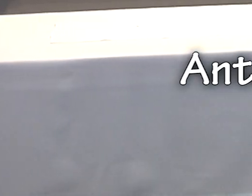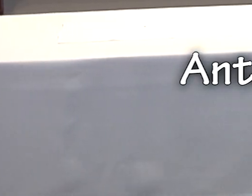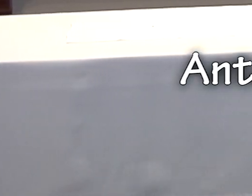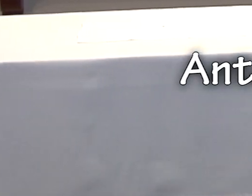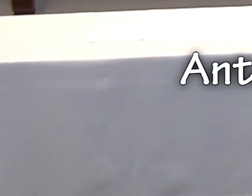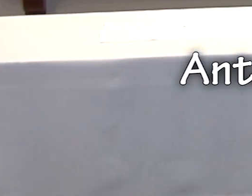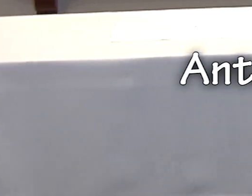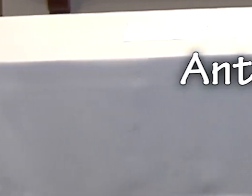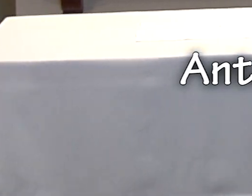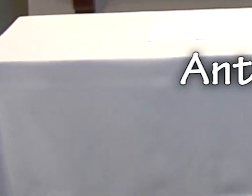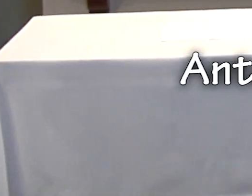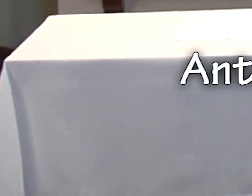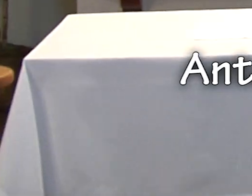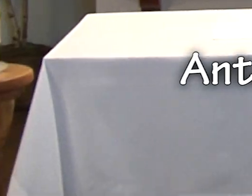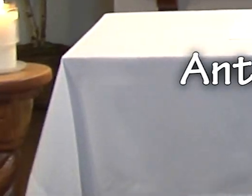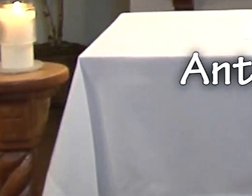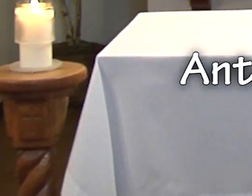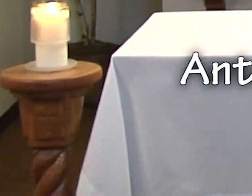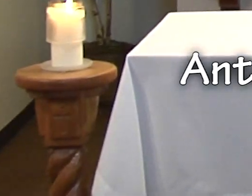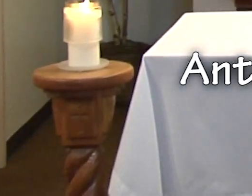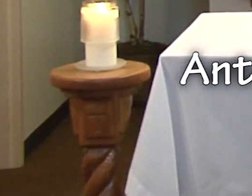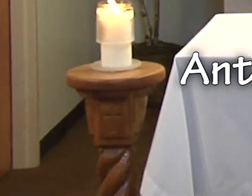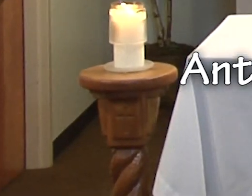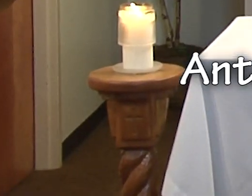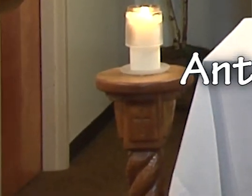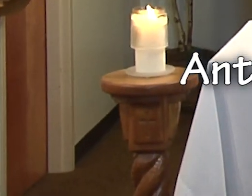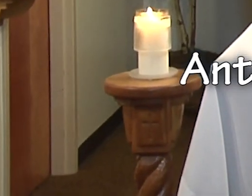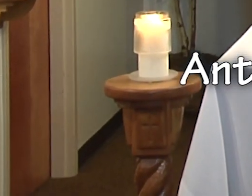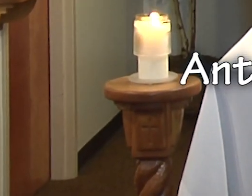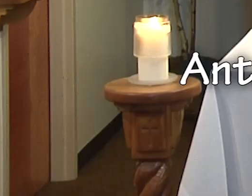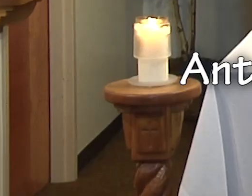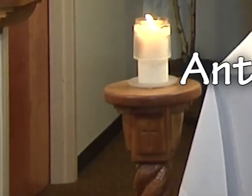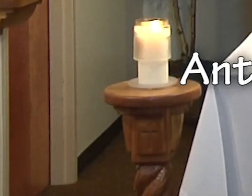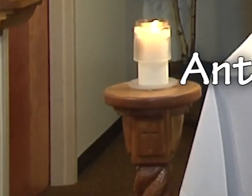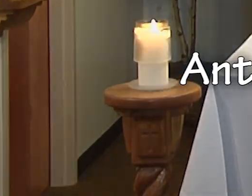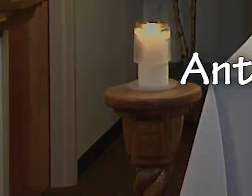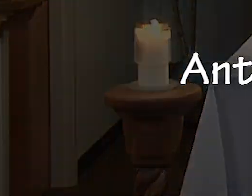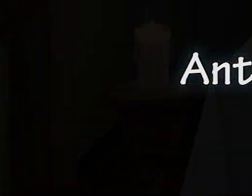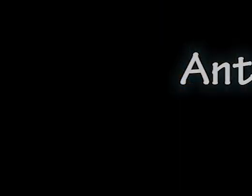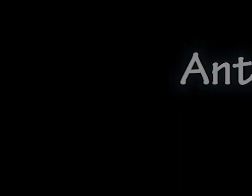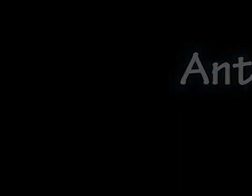of truth, to seek and to find a narrow way.